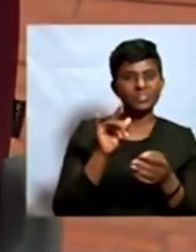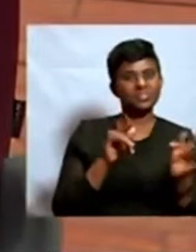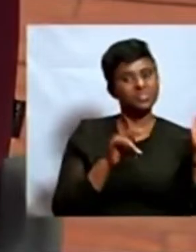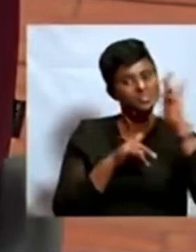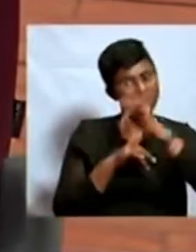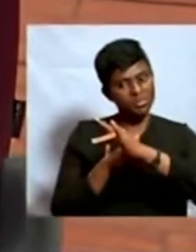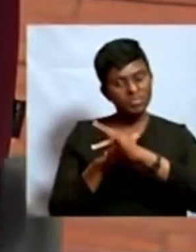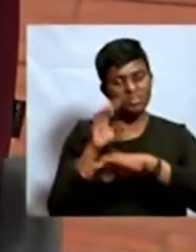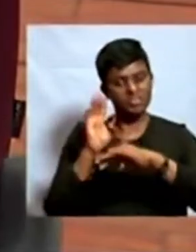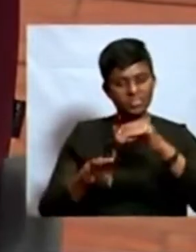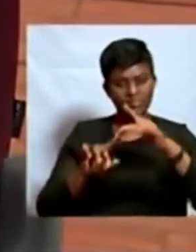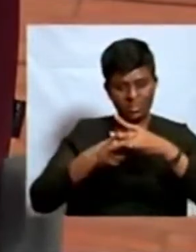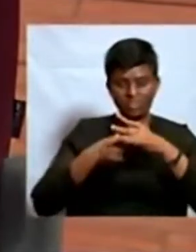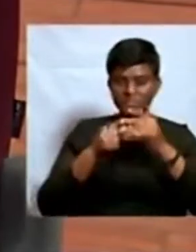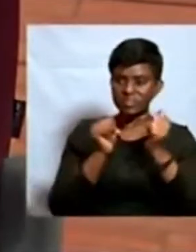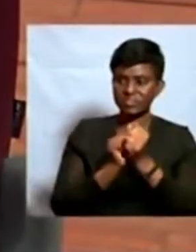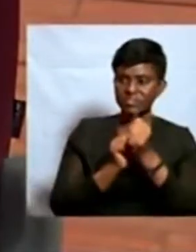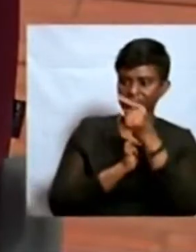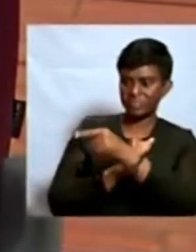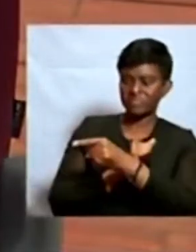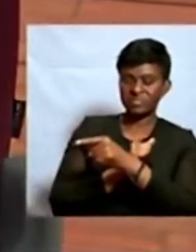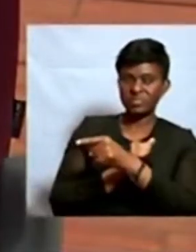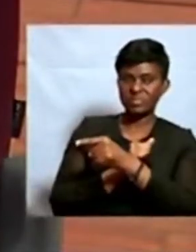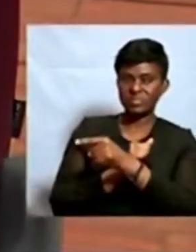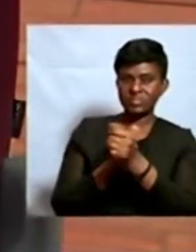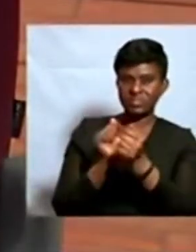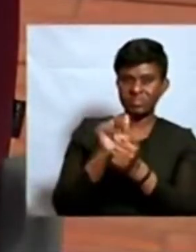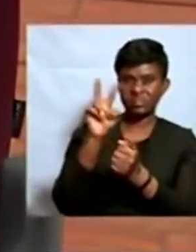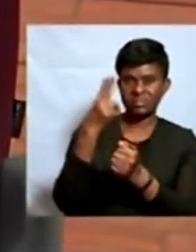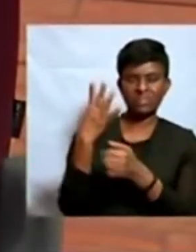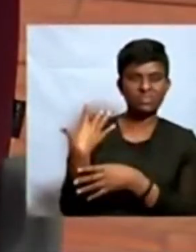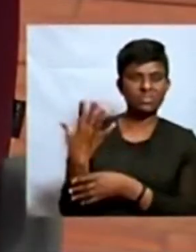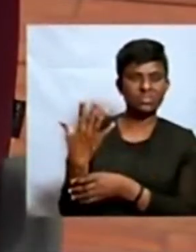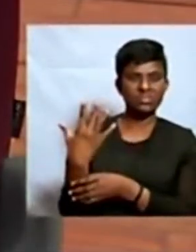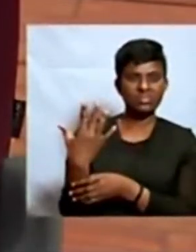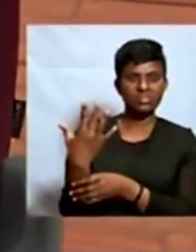aircraft than starting with the second-hand